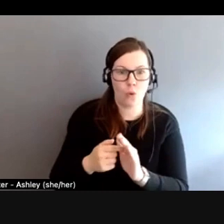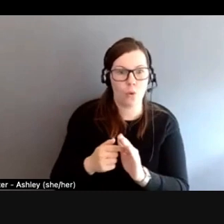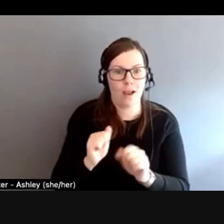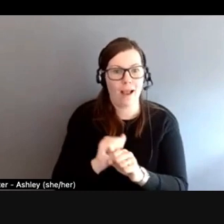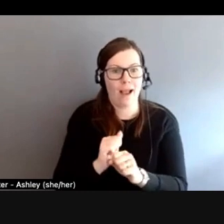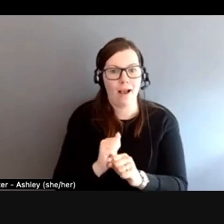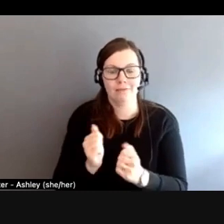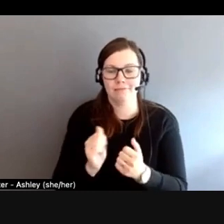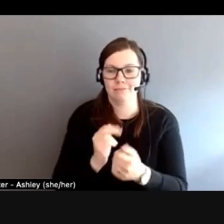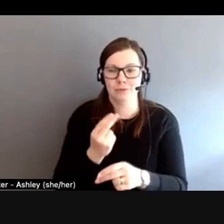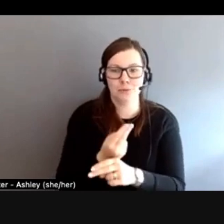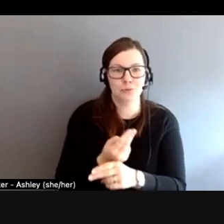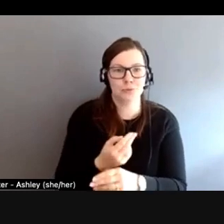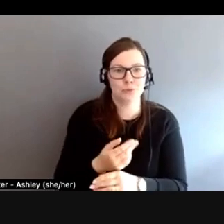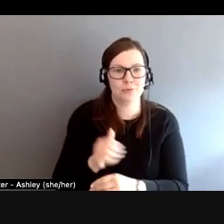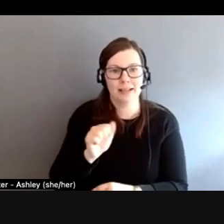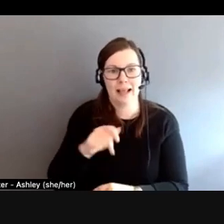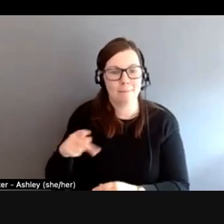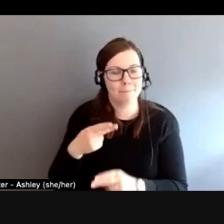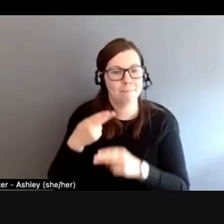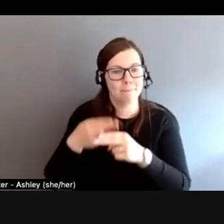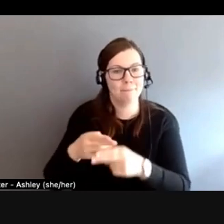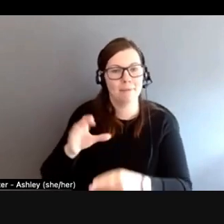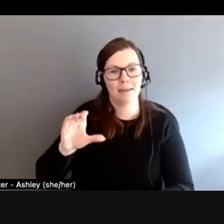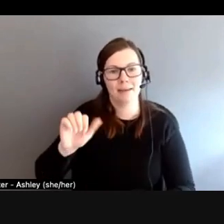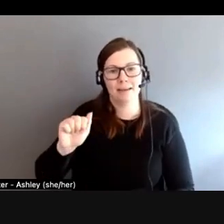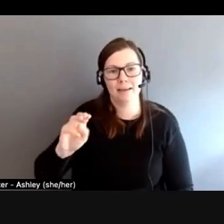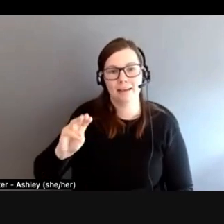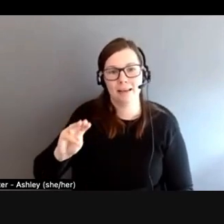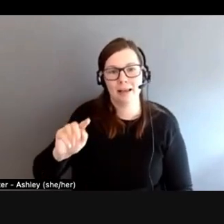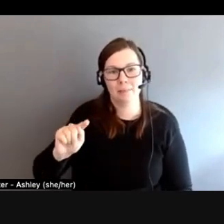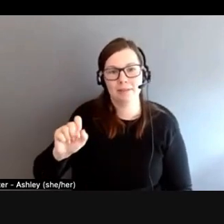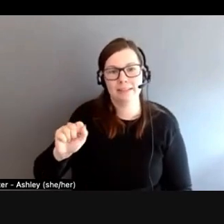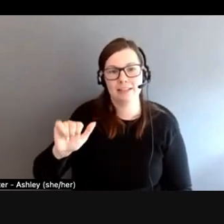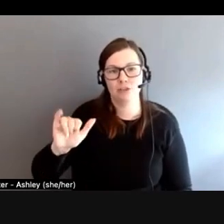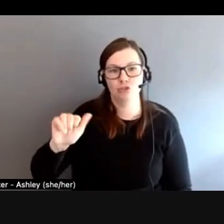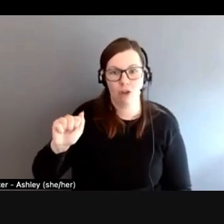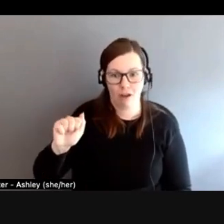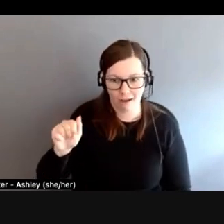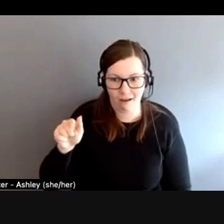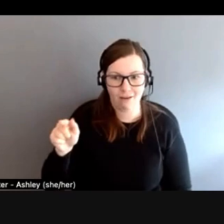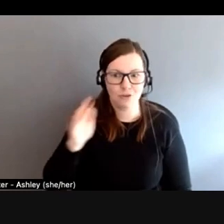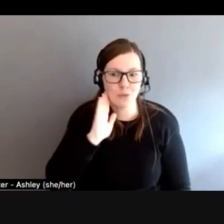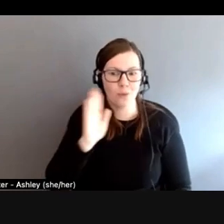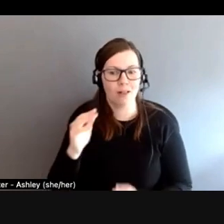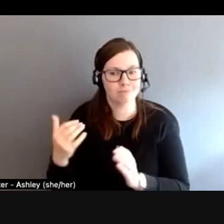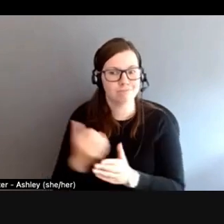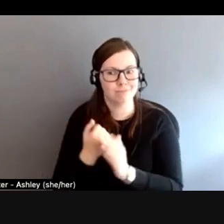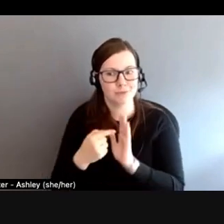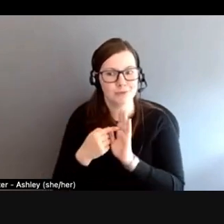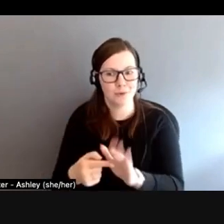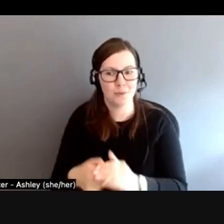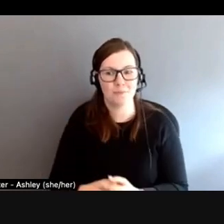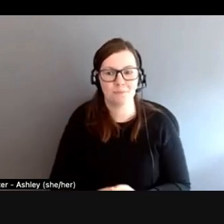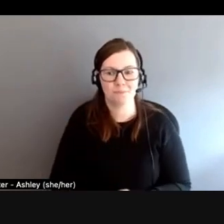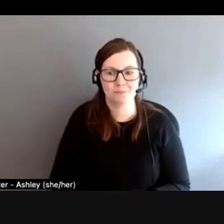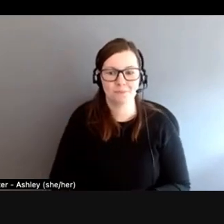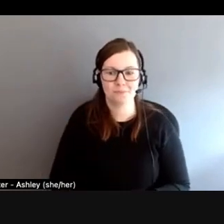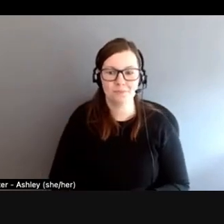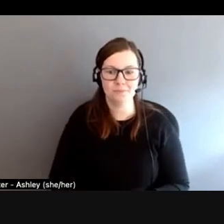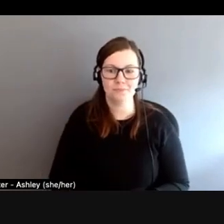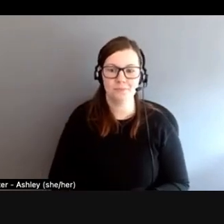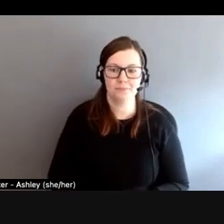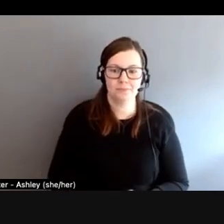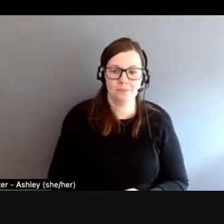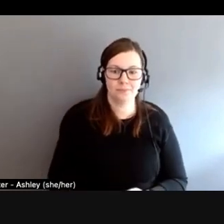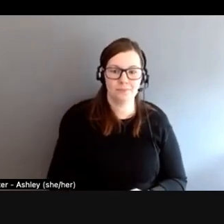for that, that would be fantastic. We will give her this first spot in the tech Q&A, just to give you an overview of some of the tools that we are